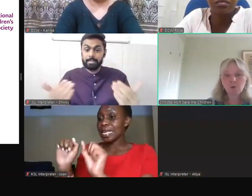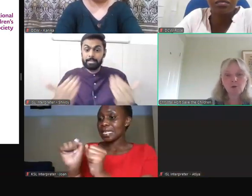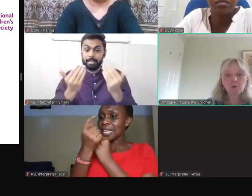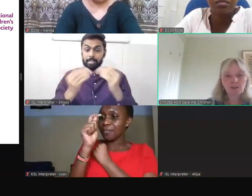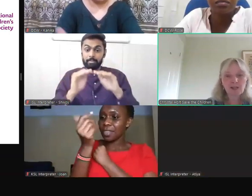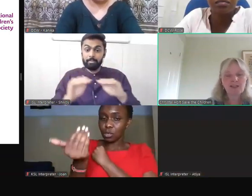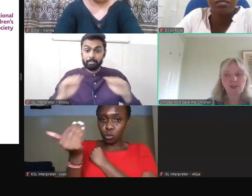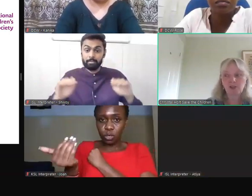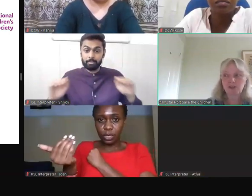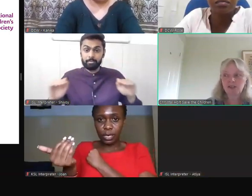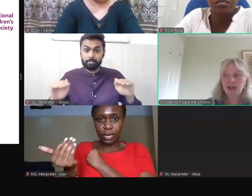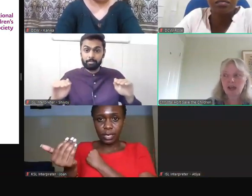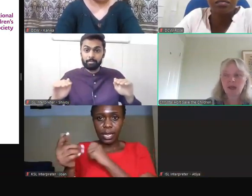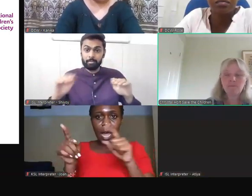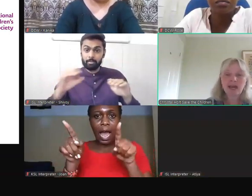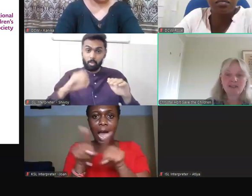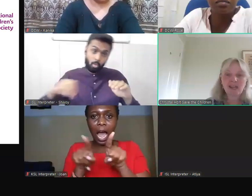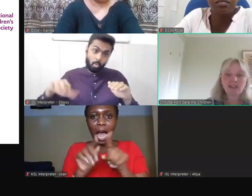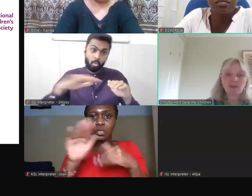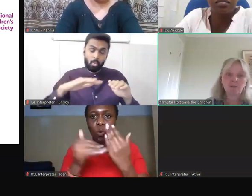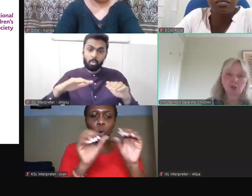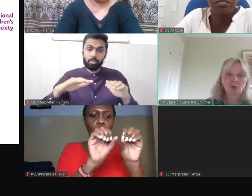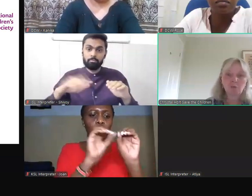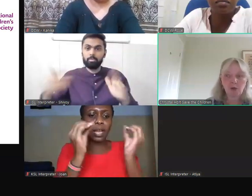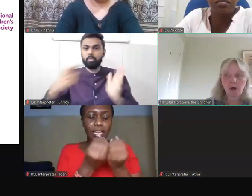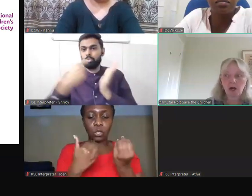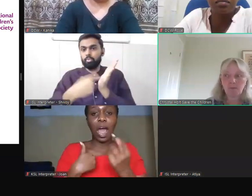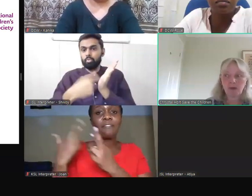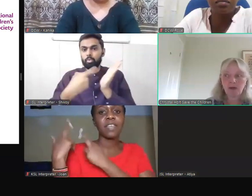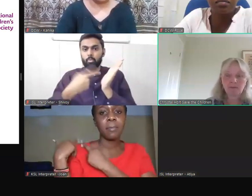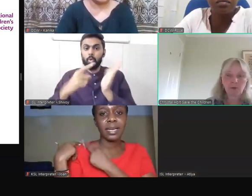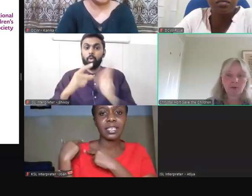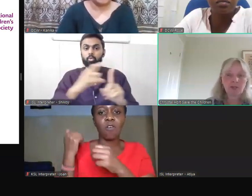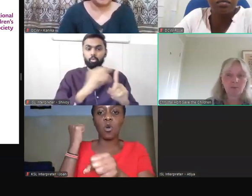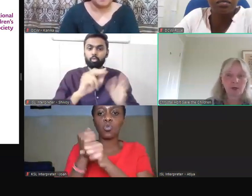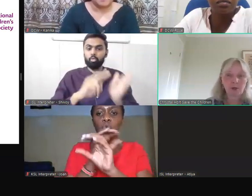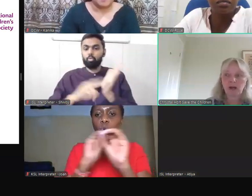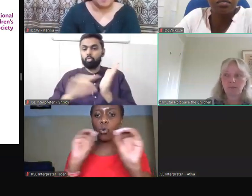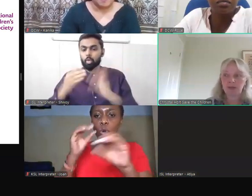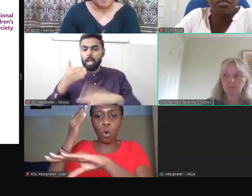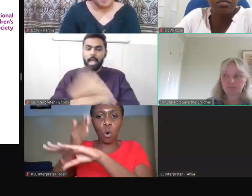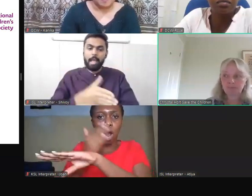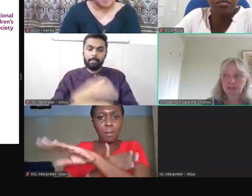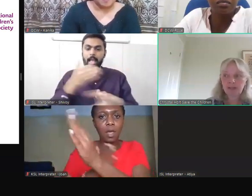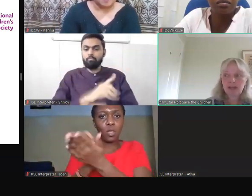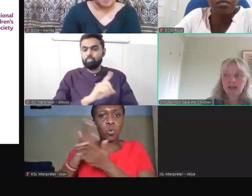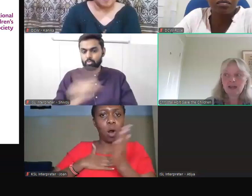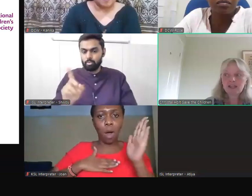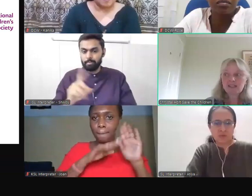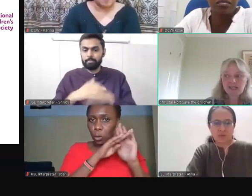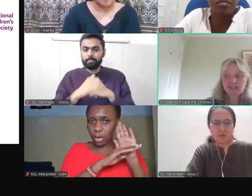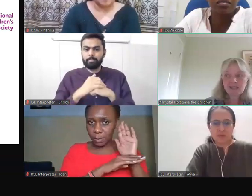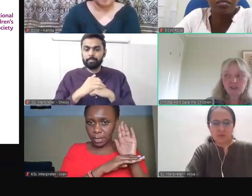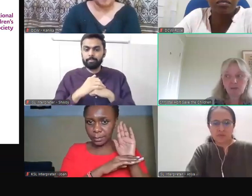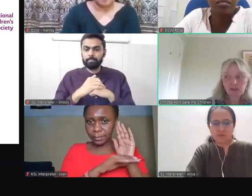do all organisations, have a mandate of do no harm throughout our programming.